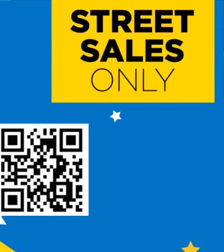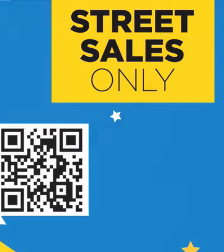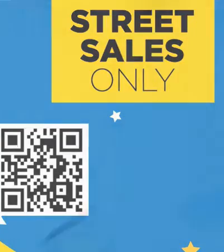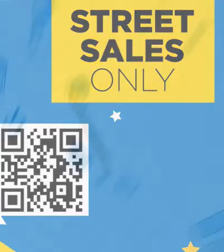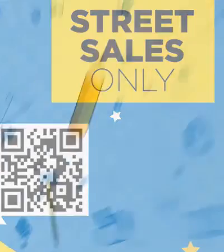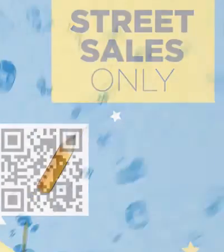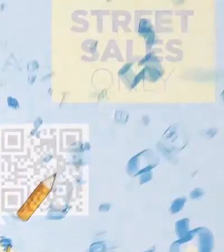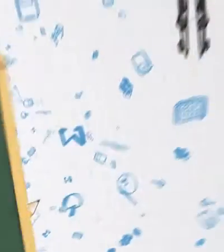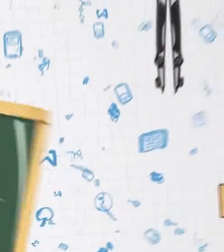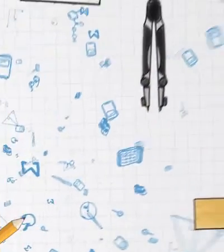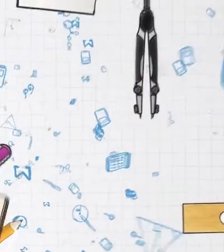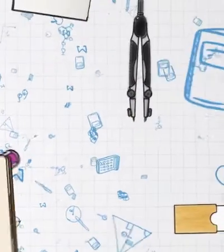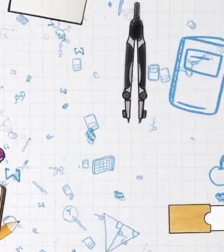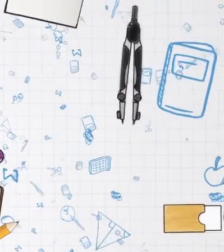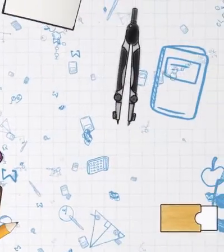Zoshi.